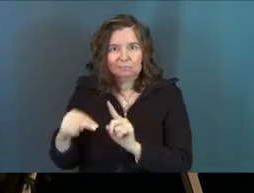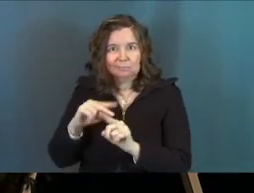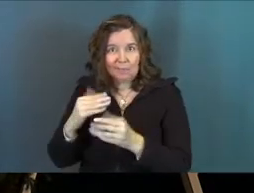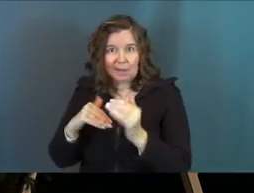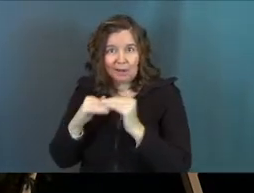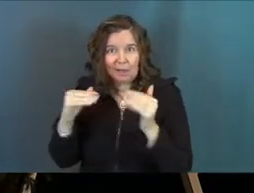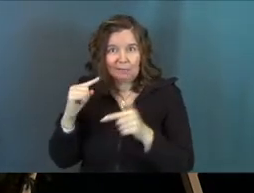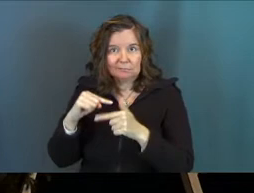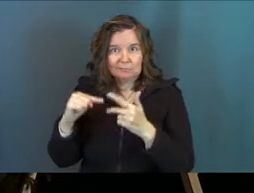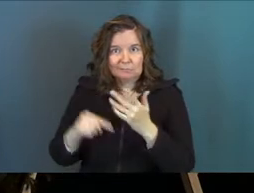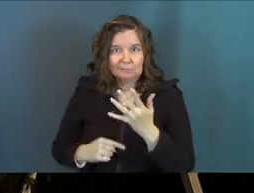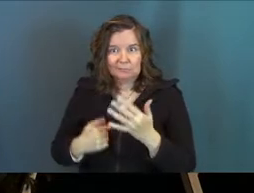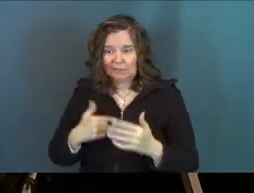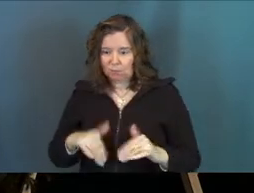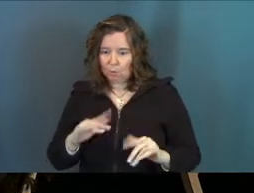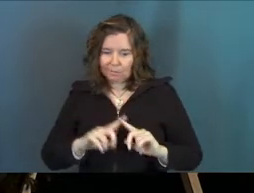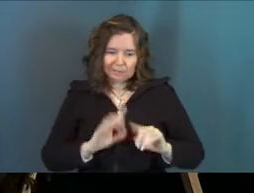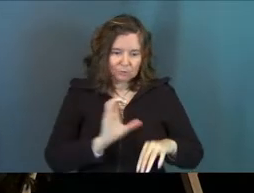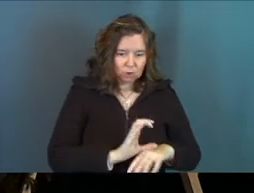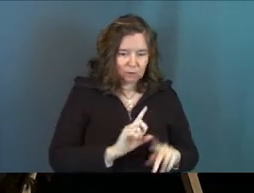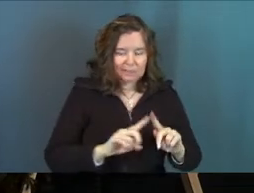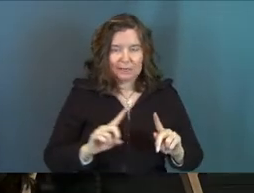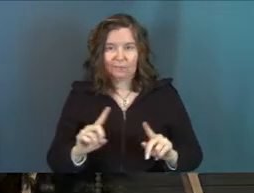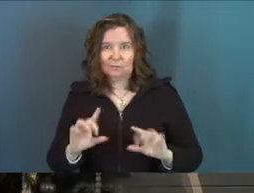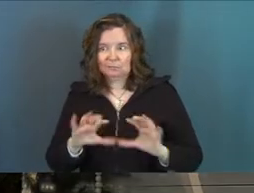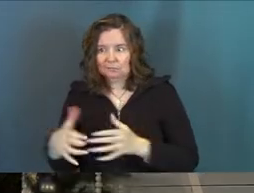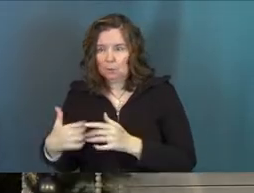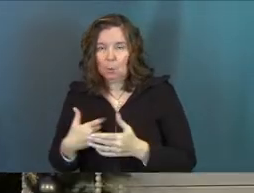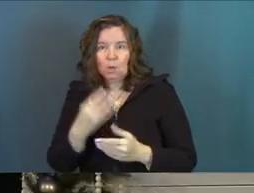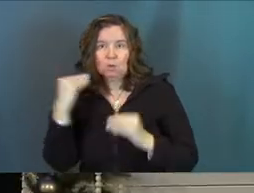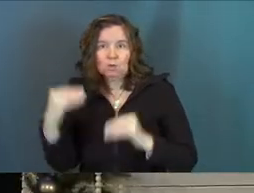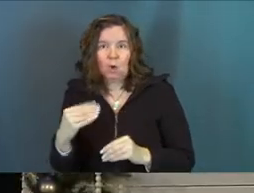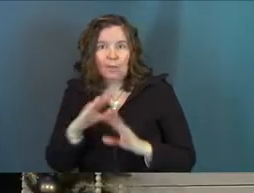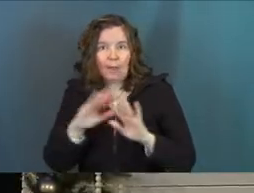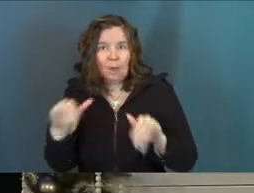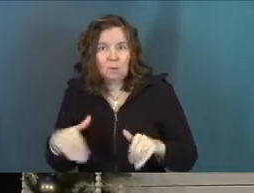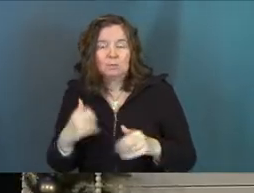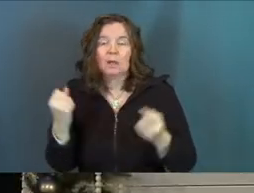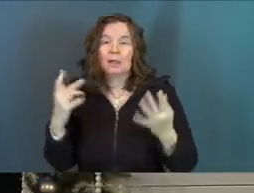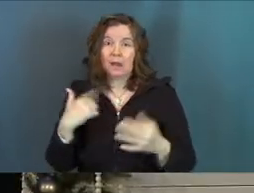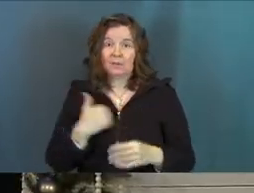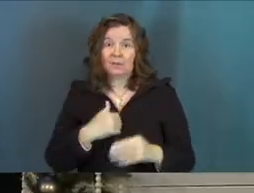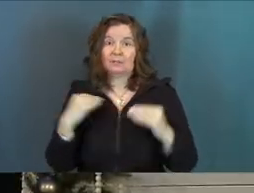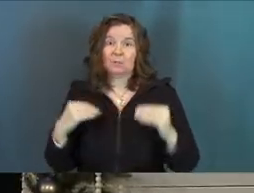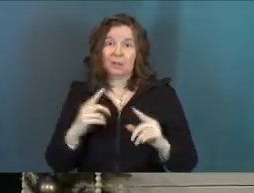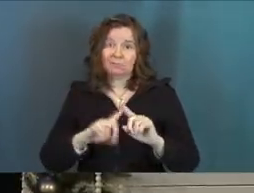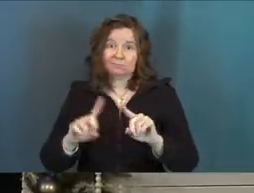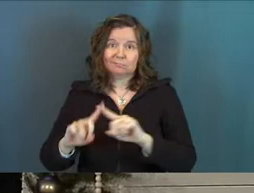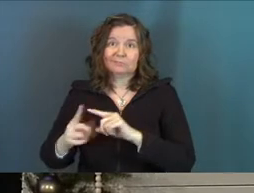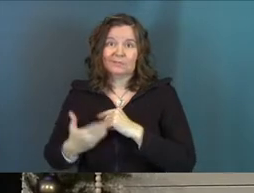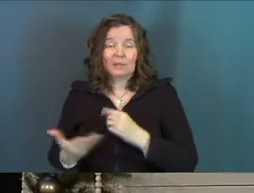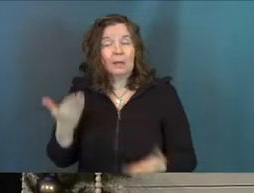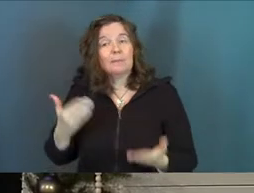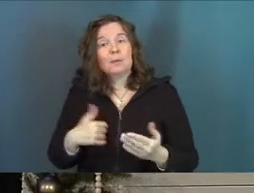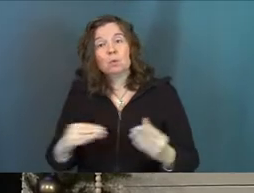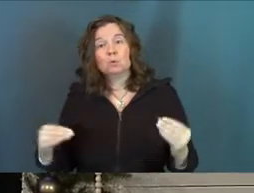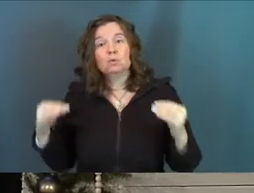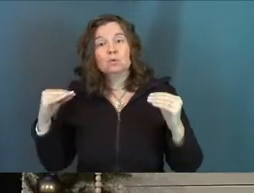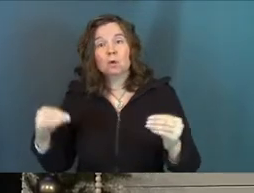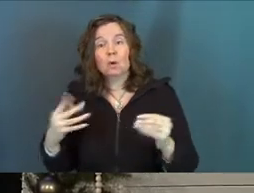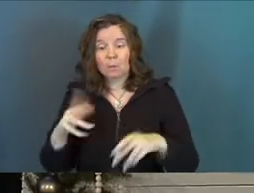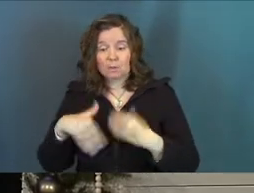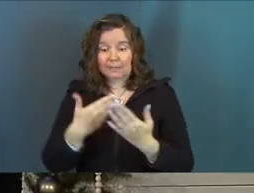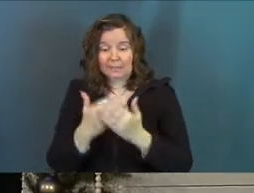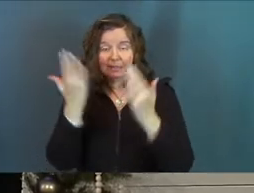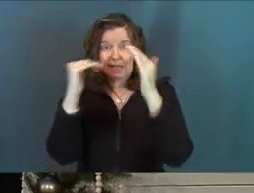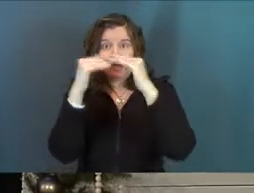You know what I mean? Depending on if you grew up in a different church or a different denomination or just what you were taught in your household, a lot of us have been taught a lot of different things. Maybe you were taught that when we get